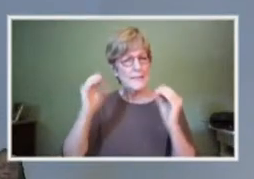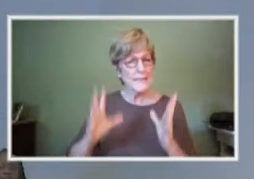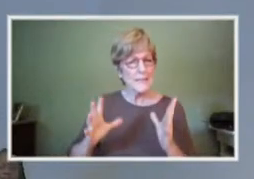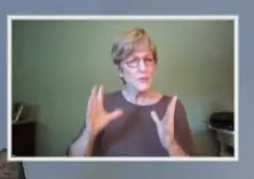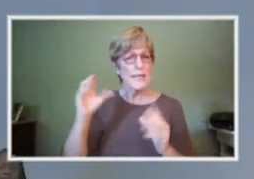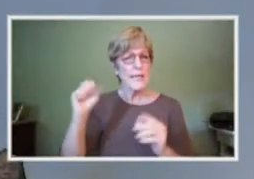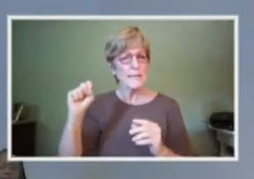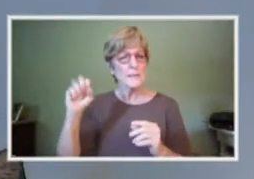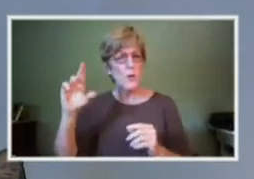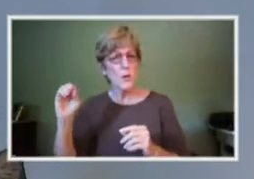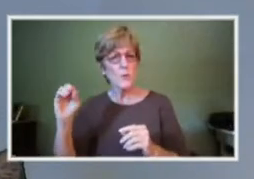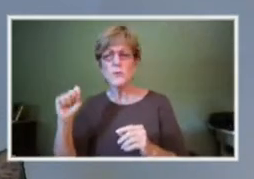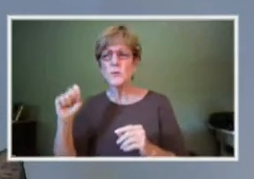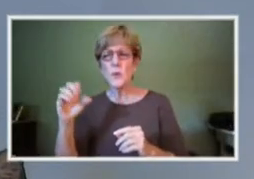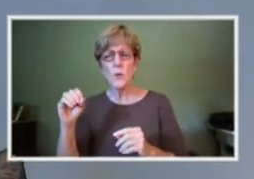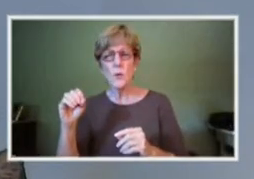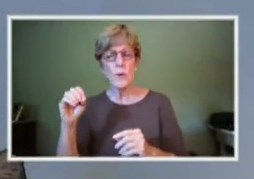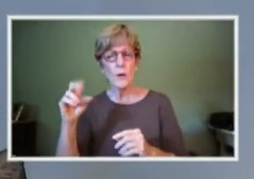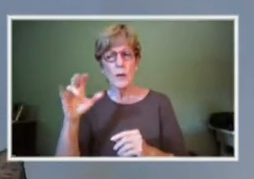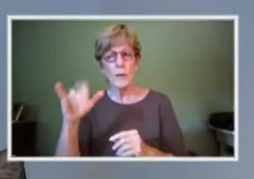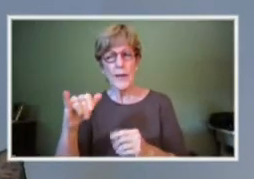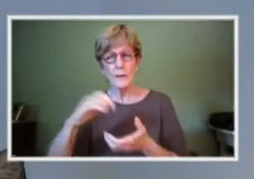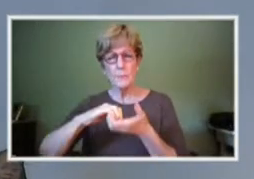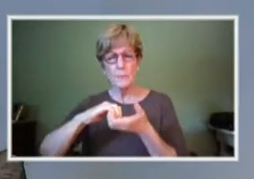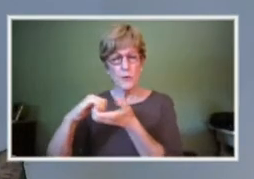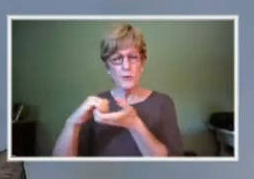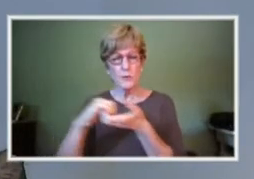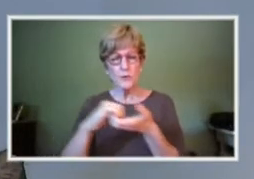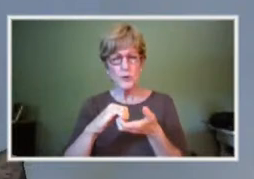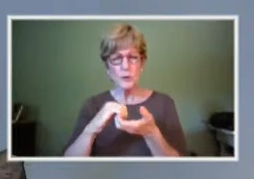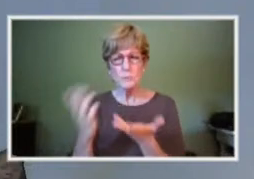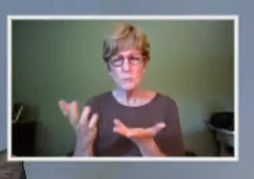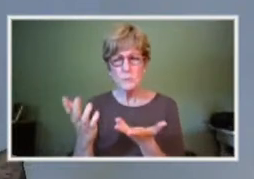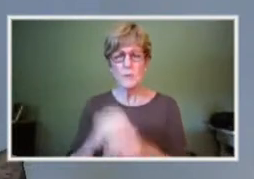So can you just speak to that partnership, Chief?